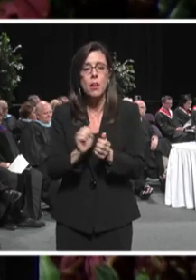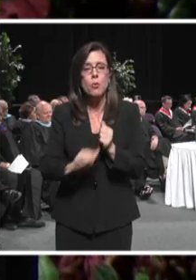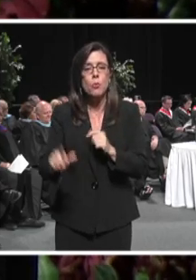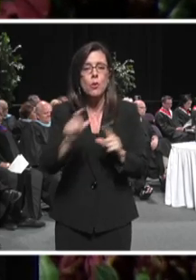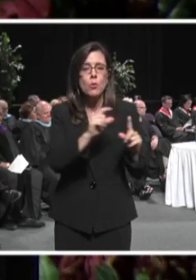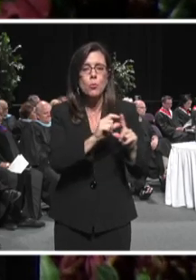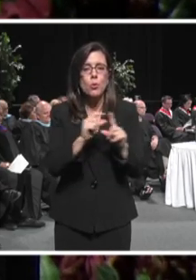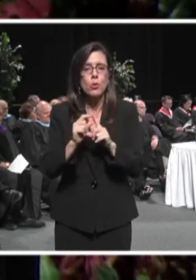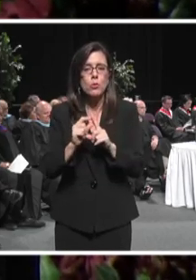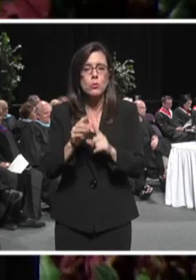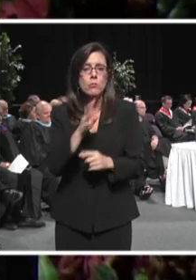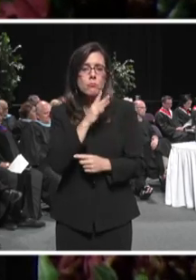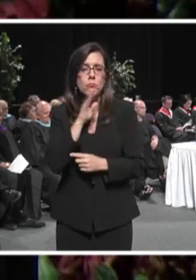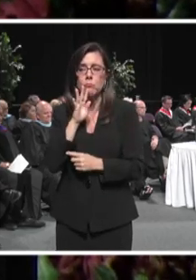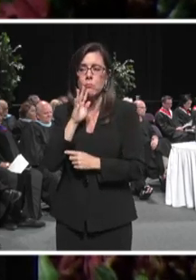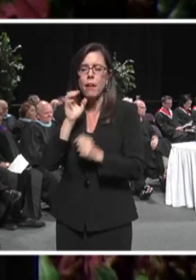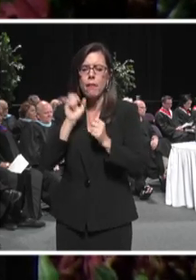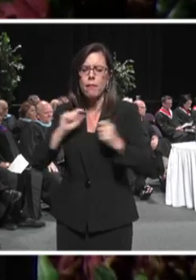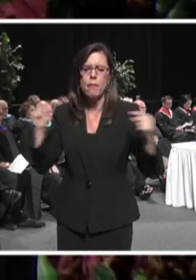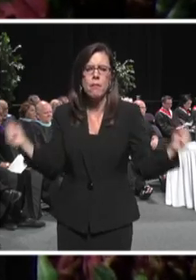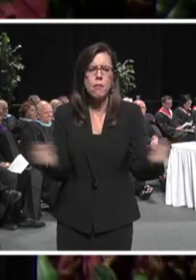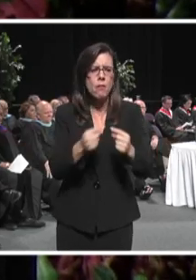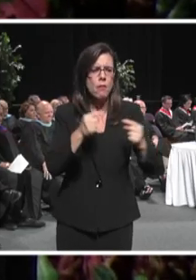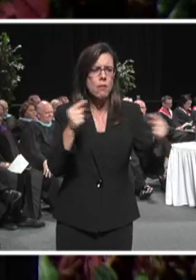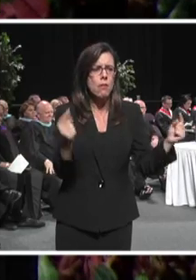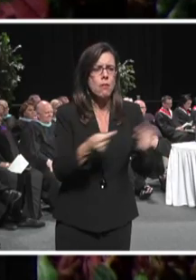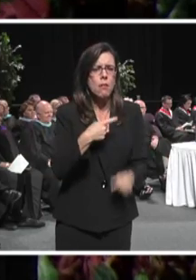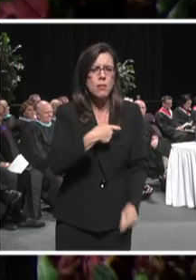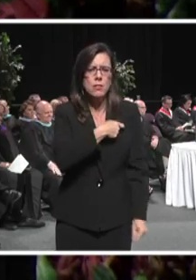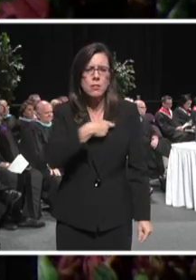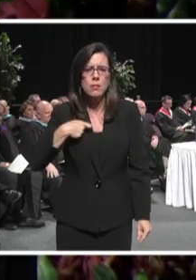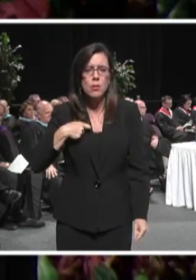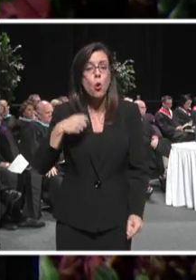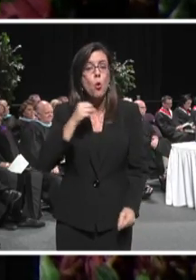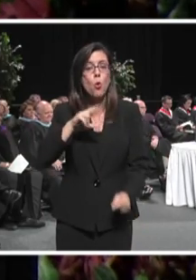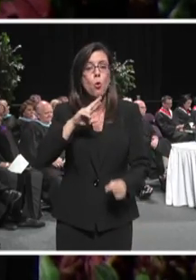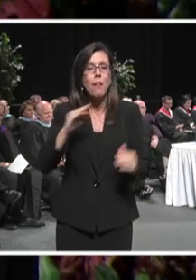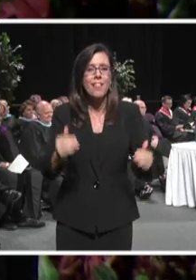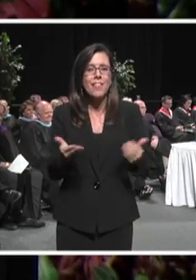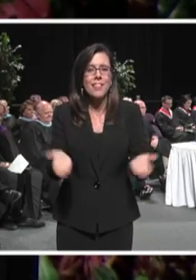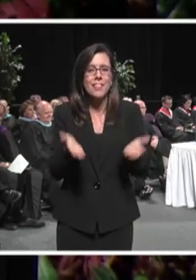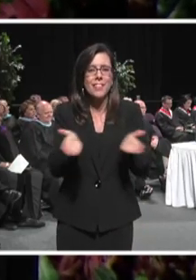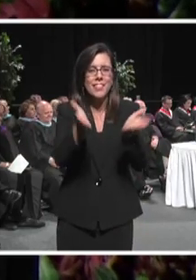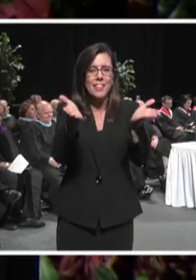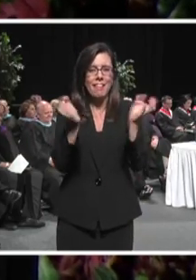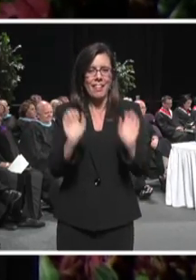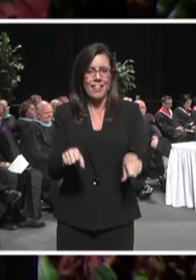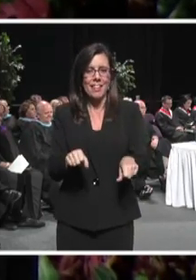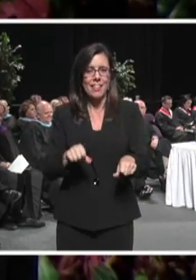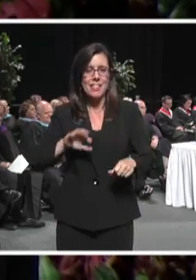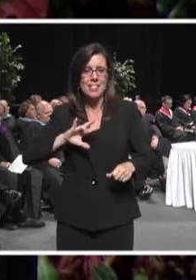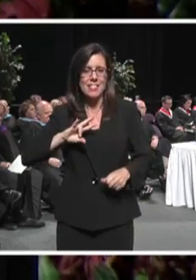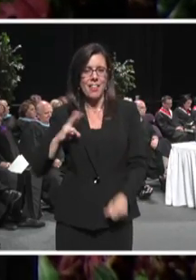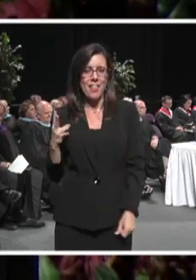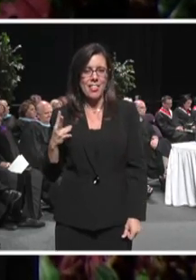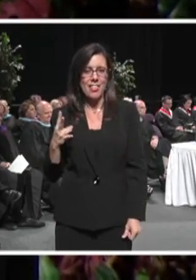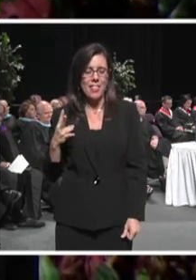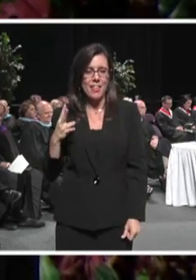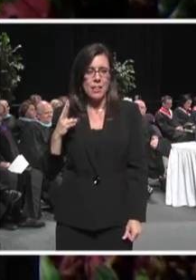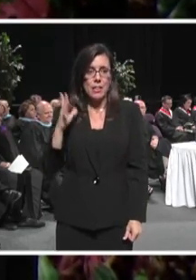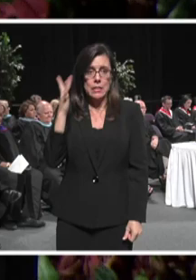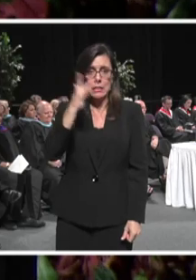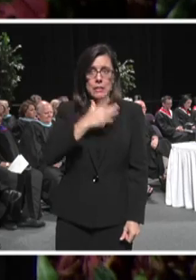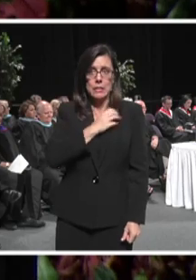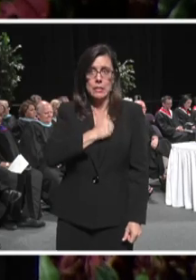words. Words can wound deeply, or they can build people up. Seventh, forgiveness is